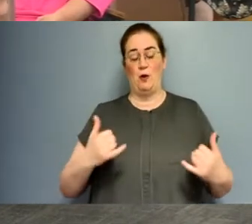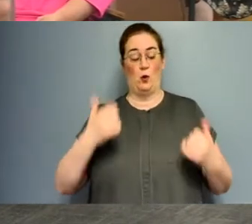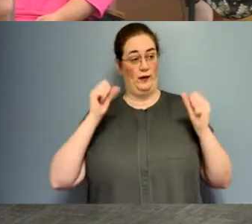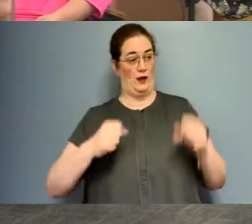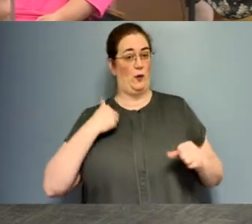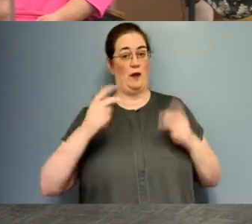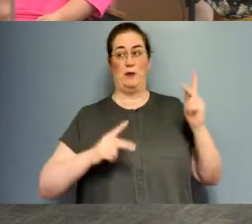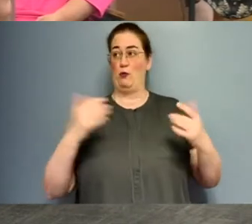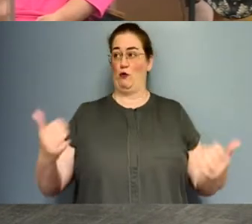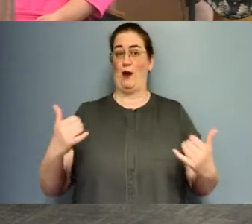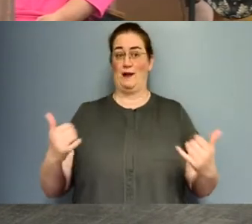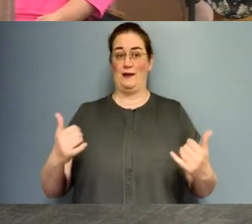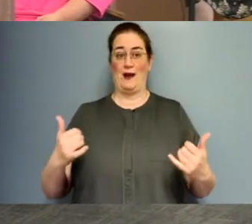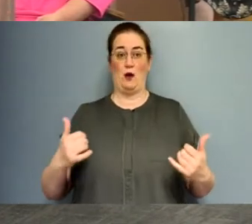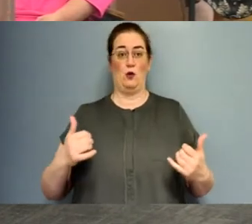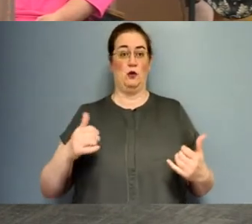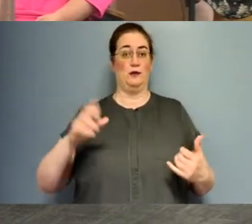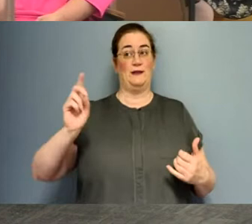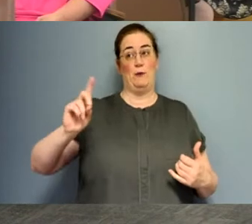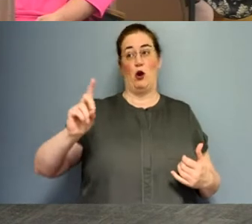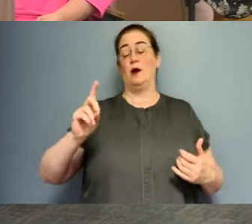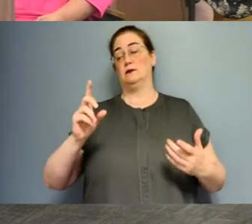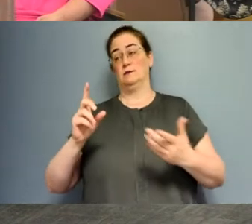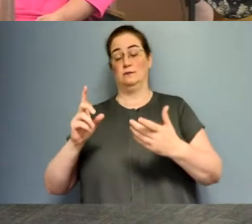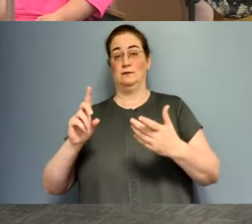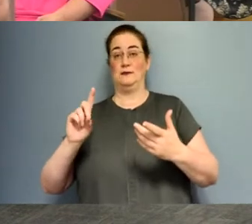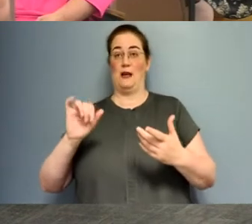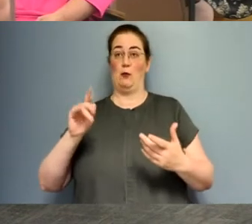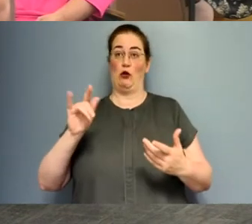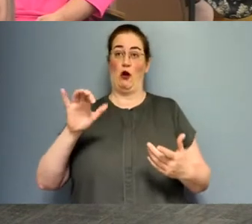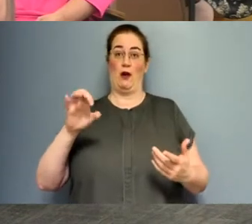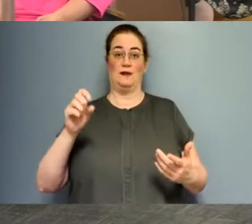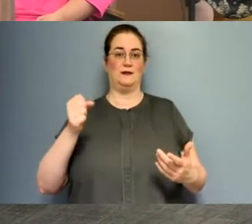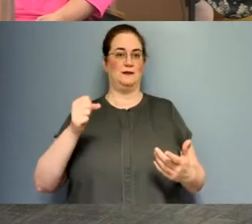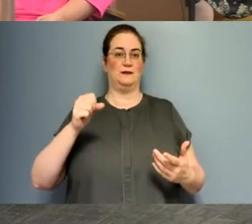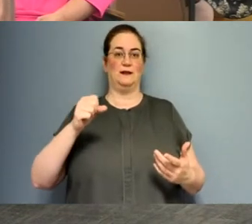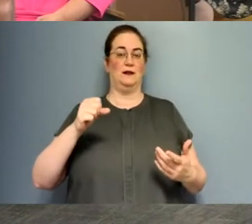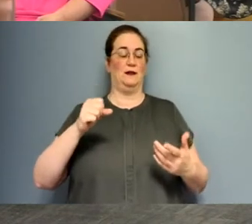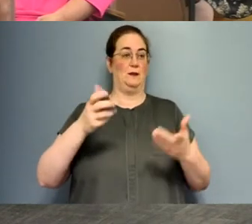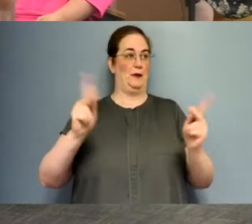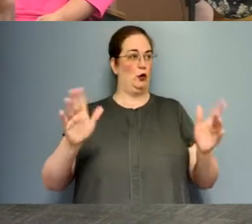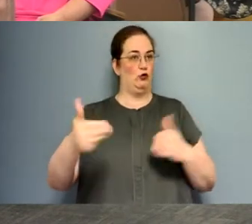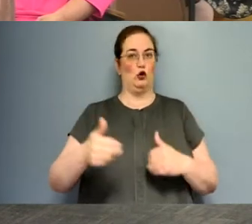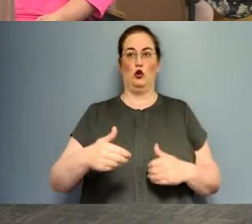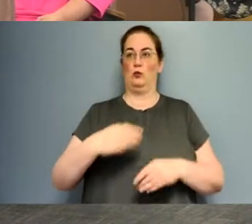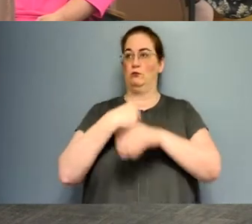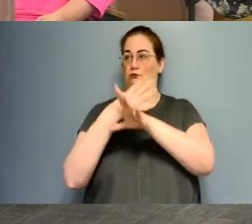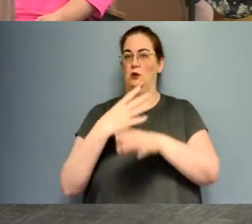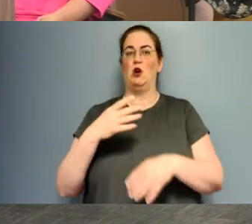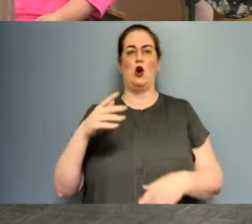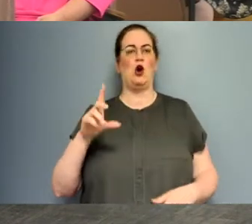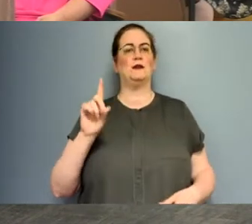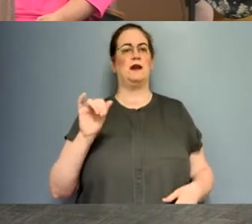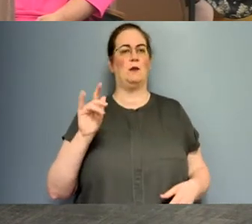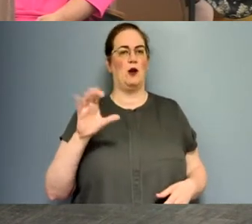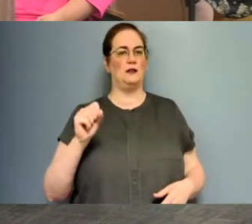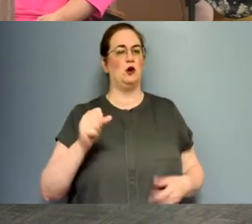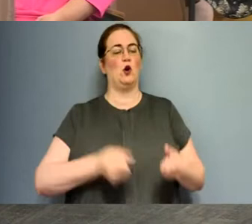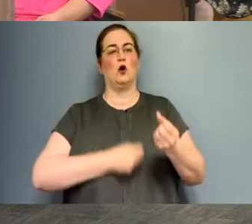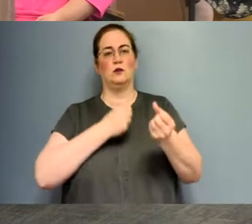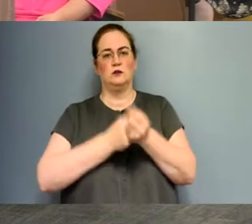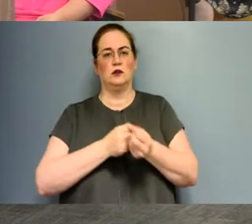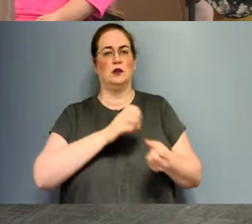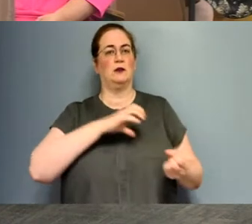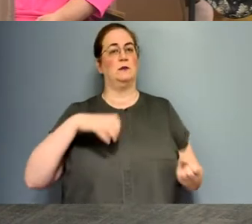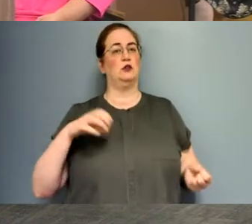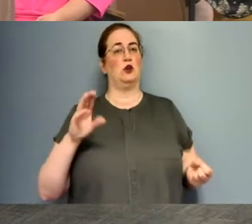people right now, like Democrats, probably a lot of people in this room, folks watching the feed, hi folks on Facebook, who are Democrat, who support Commissioner Marsaglia,